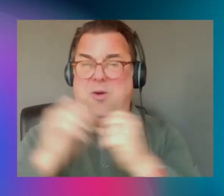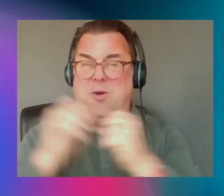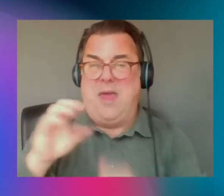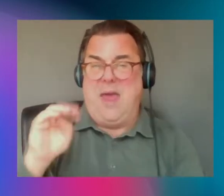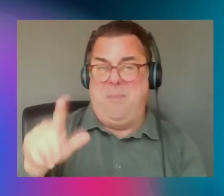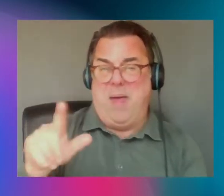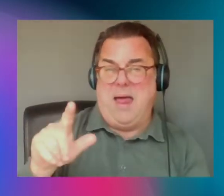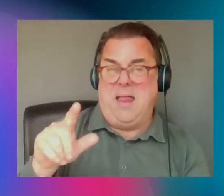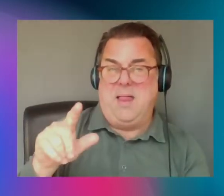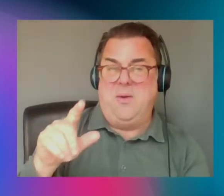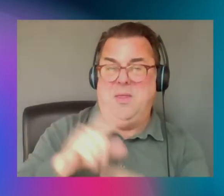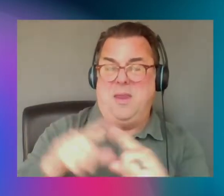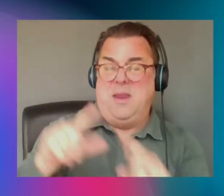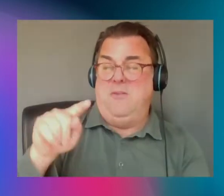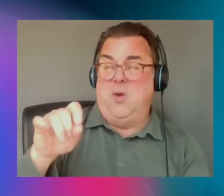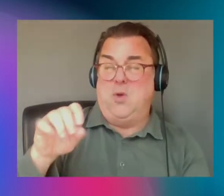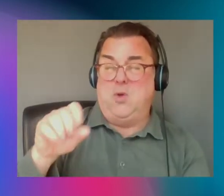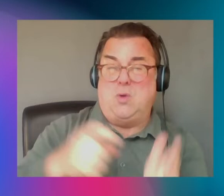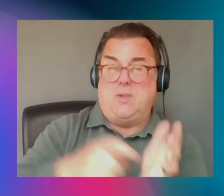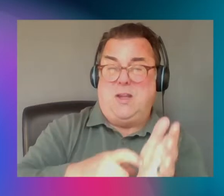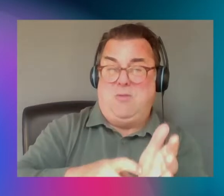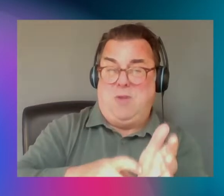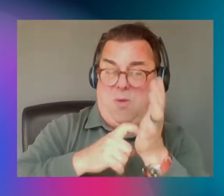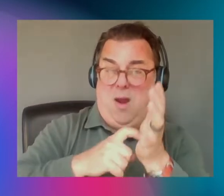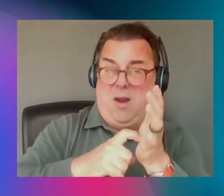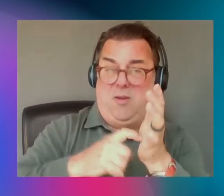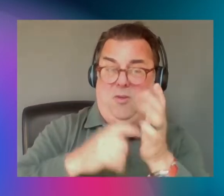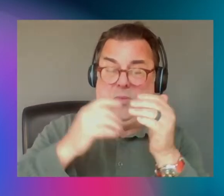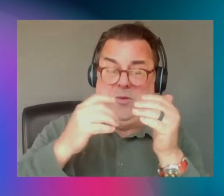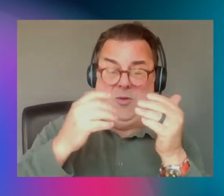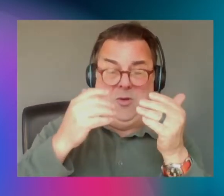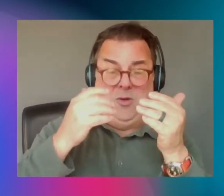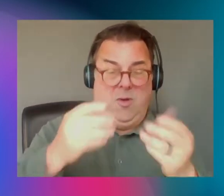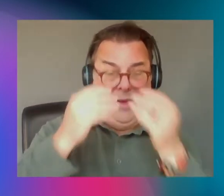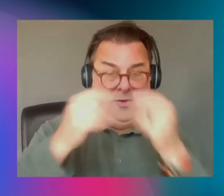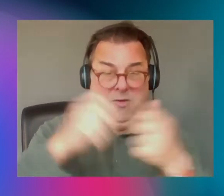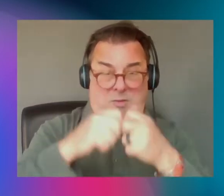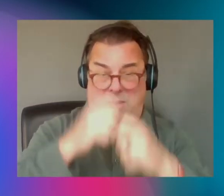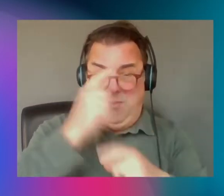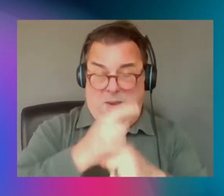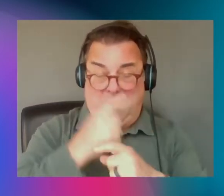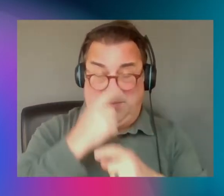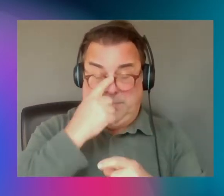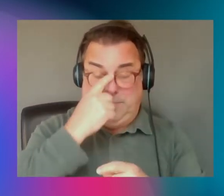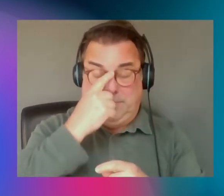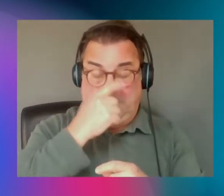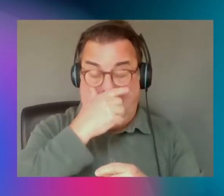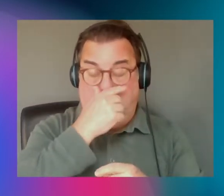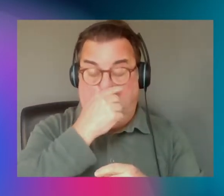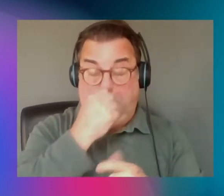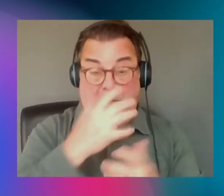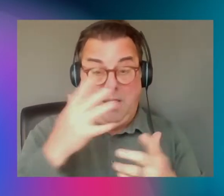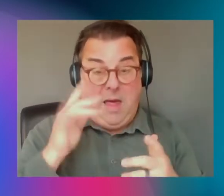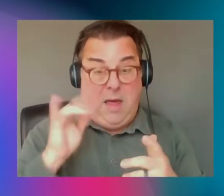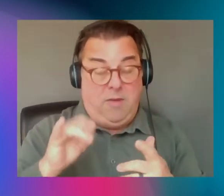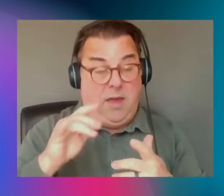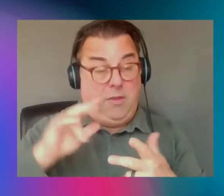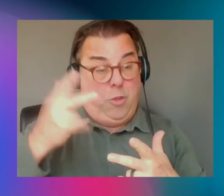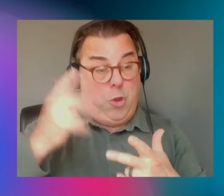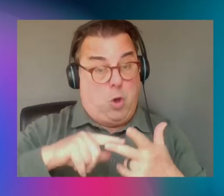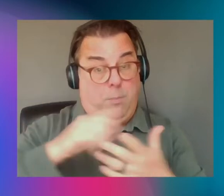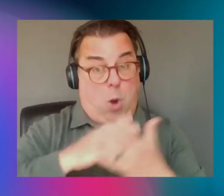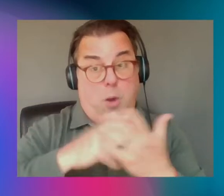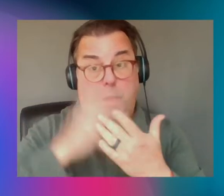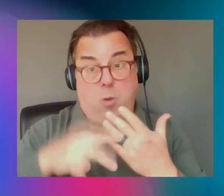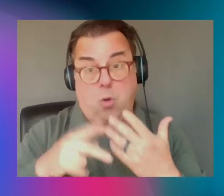tooling that is really required to take these problems to another level, right? So a lot of that third component of the program is